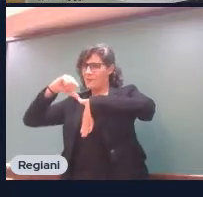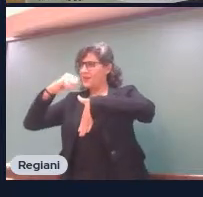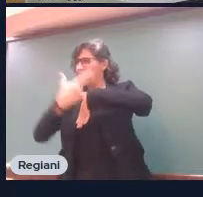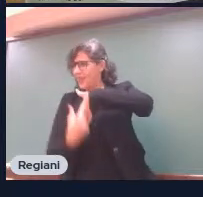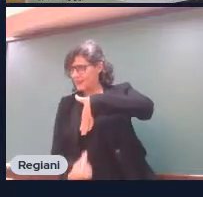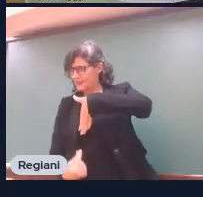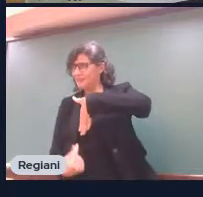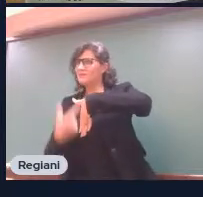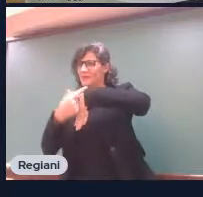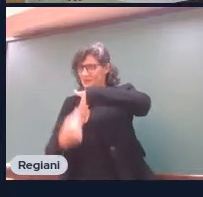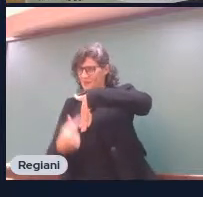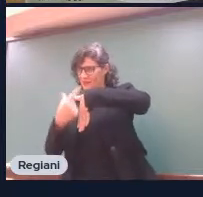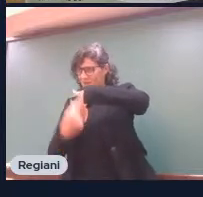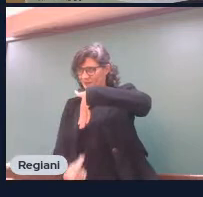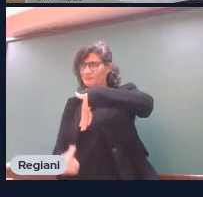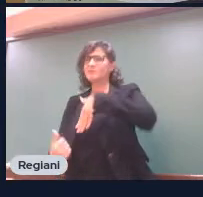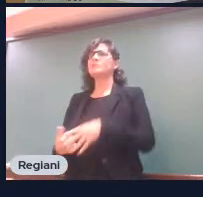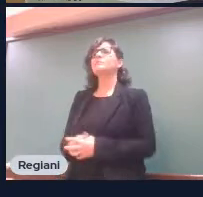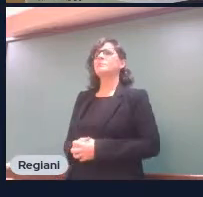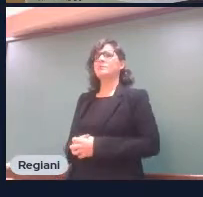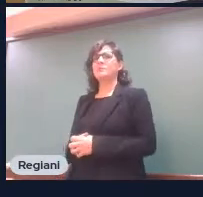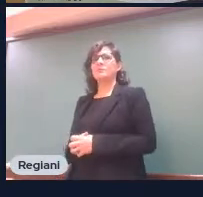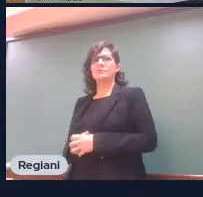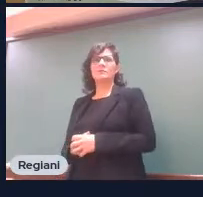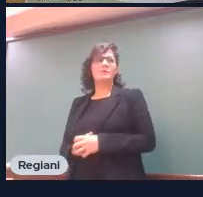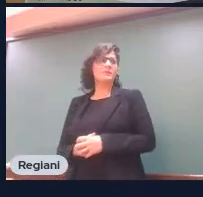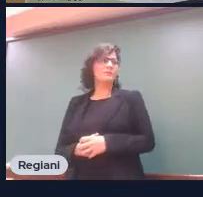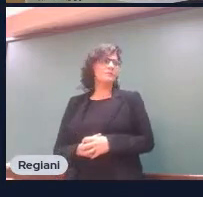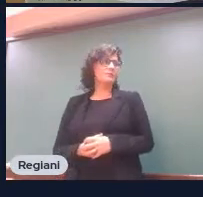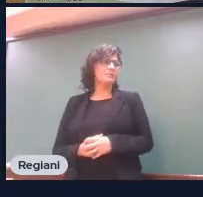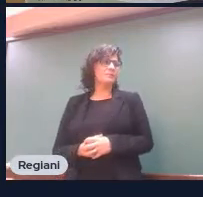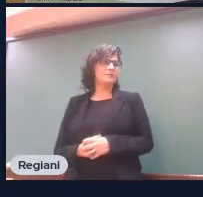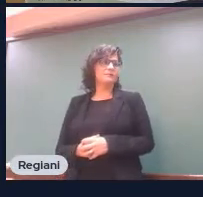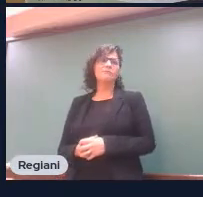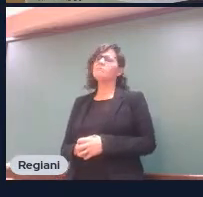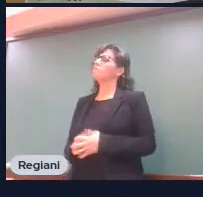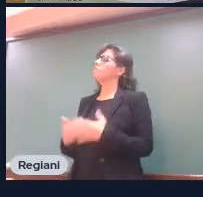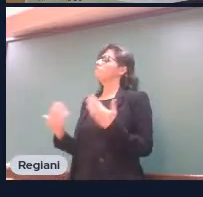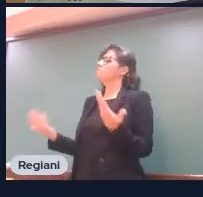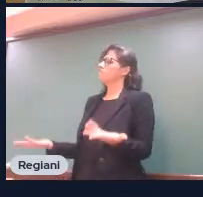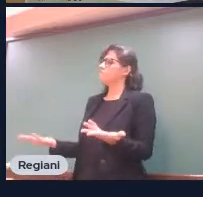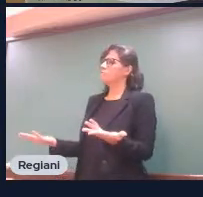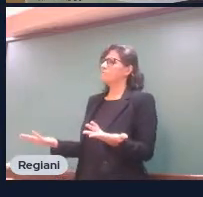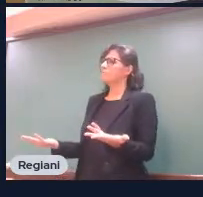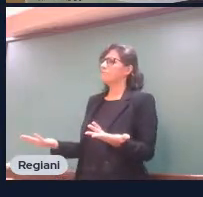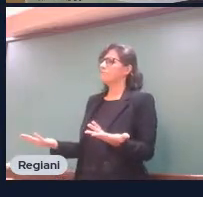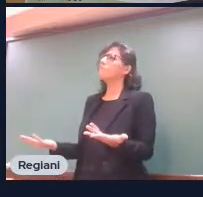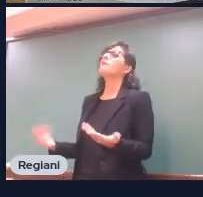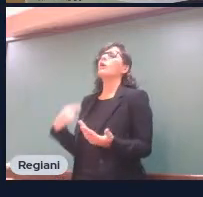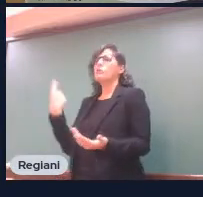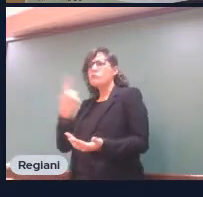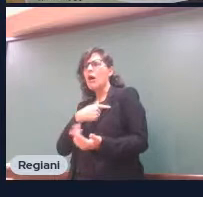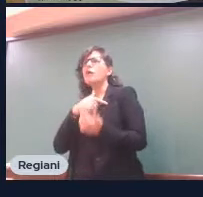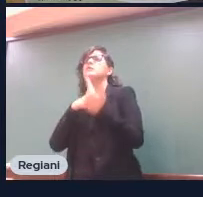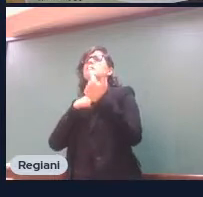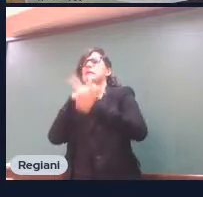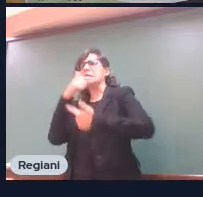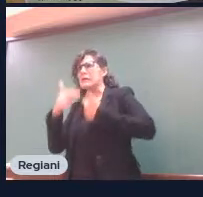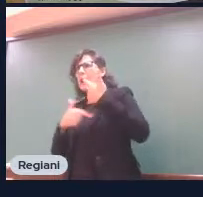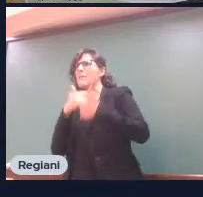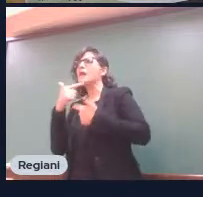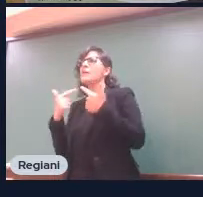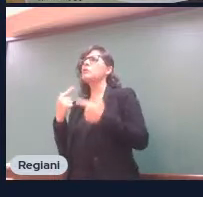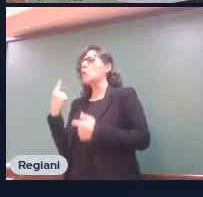Now, why am I interested in all these lexes? I mean, we all work on one or a